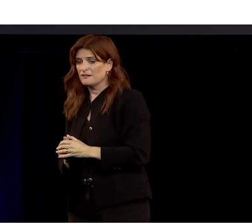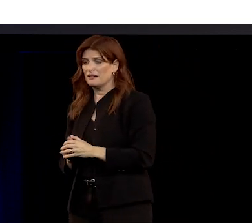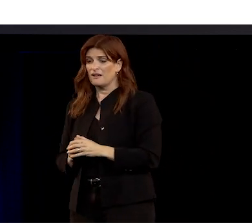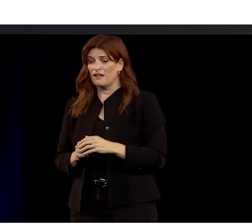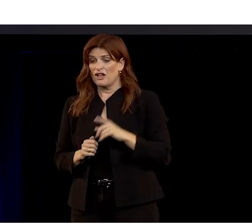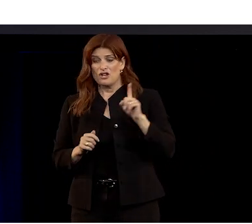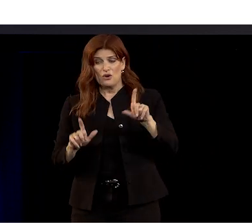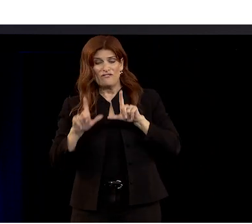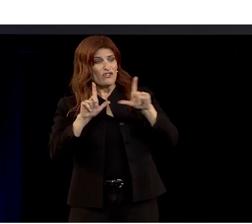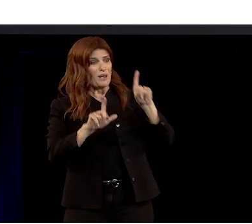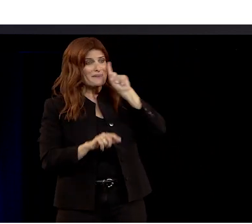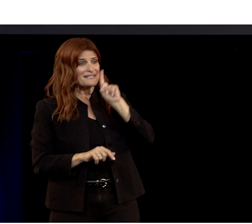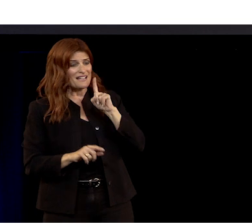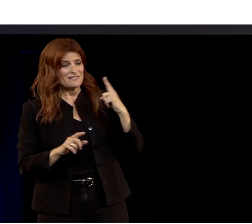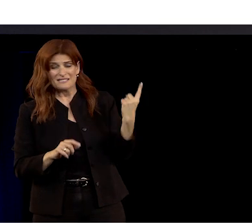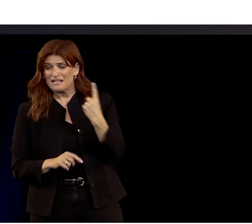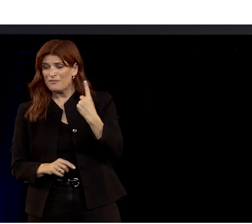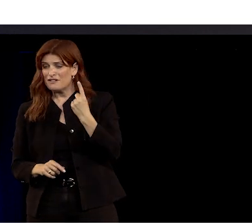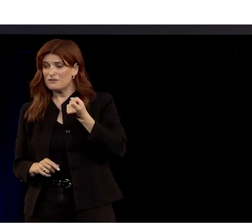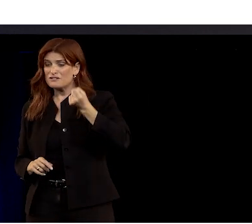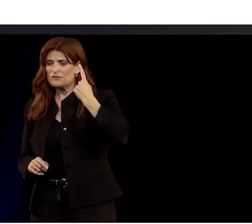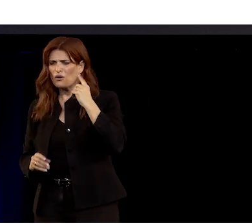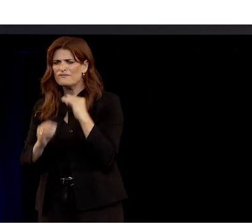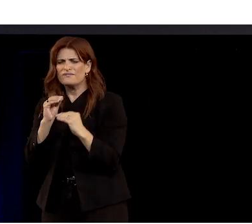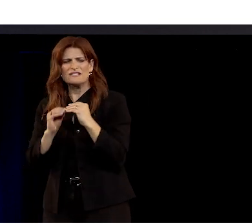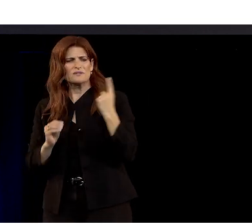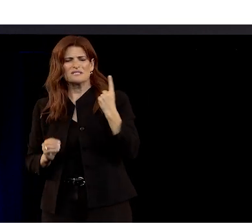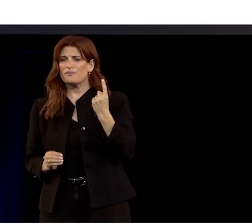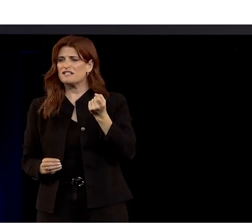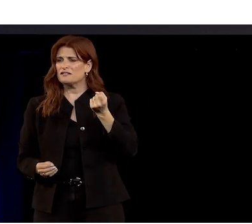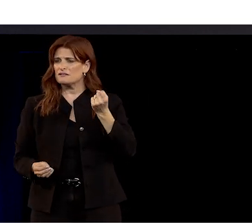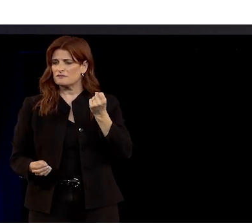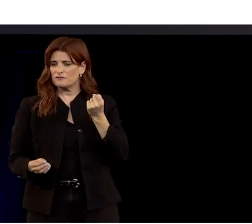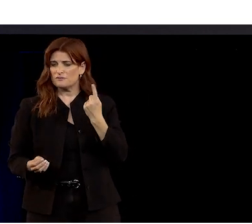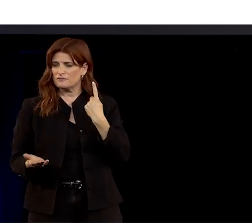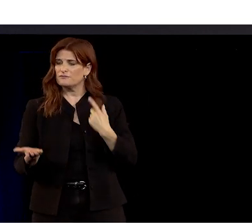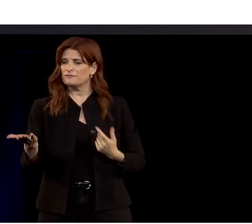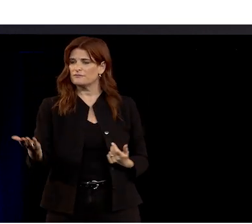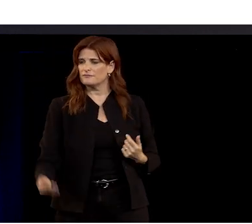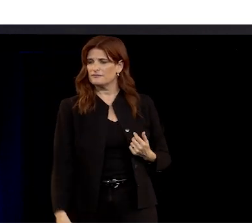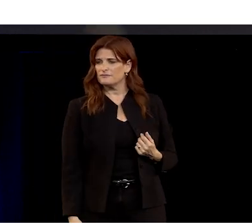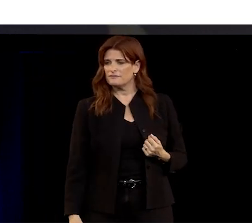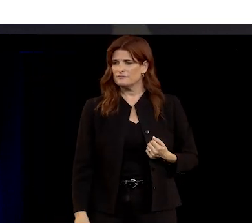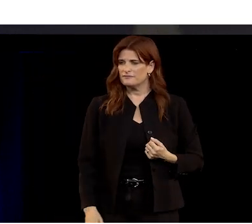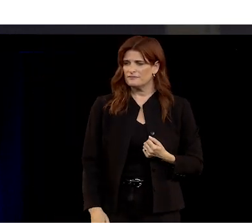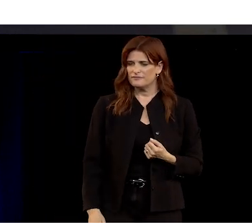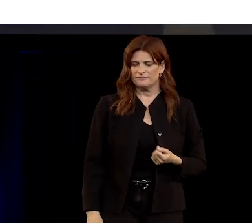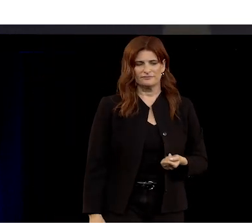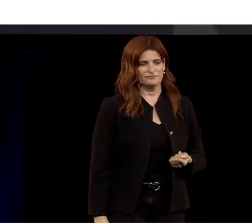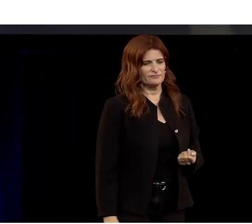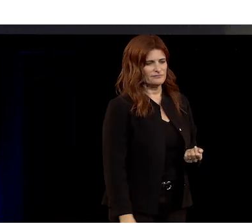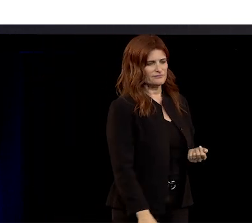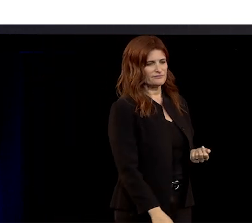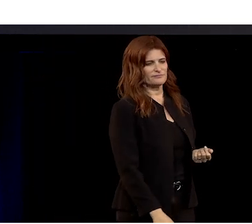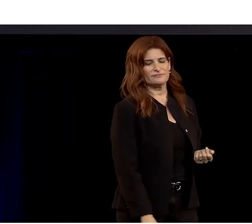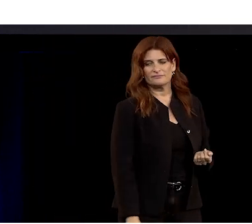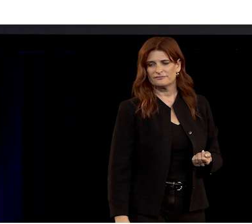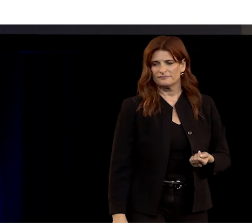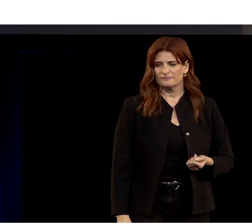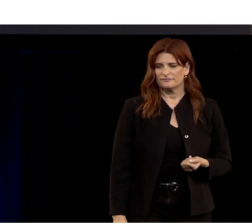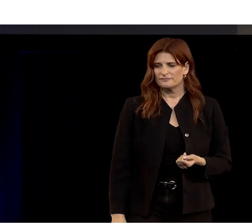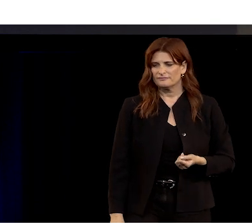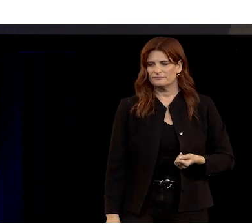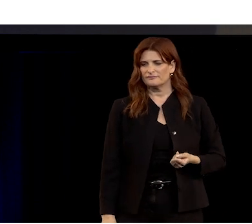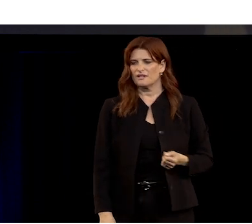risks? Who will have access? Will this technology create new disparities? Will society pressure